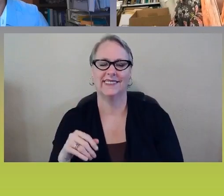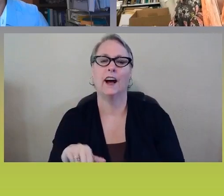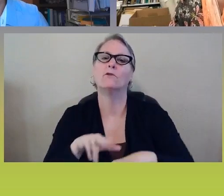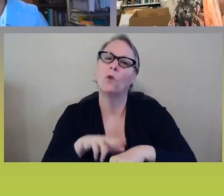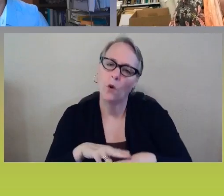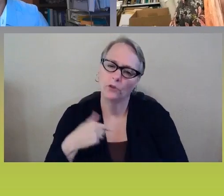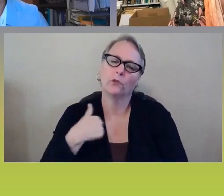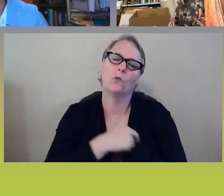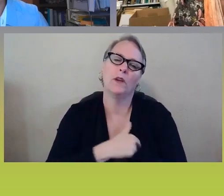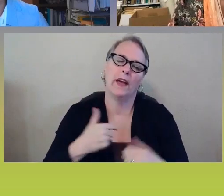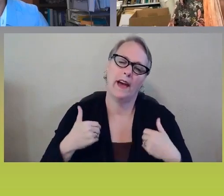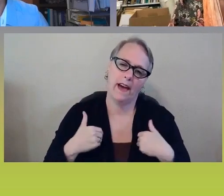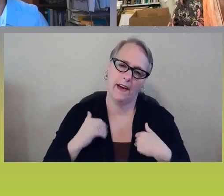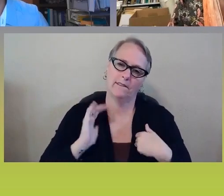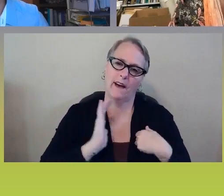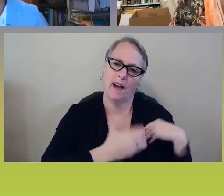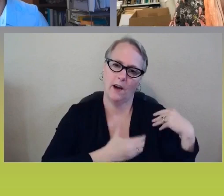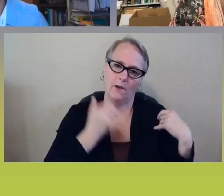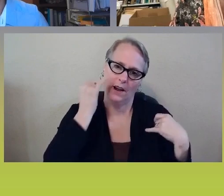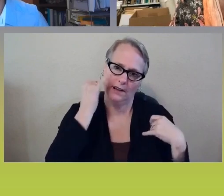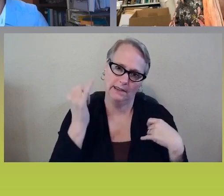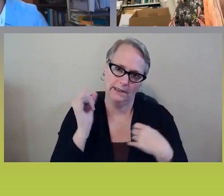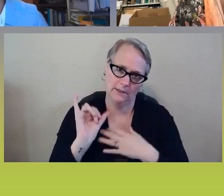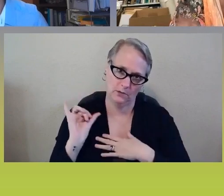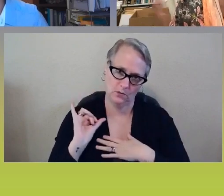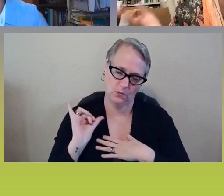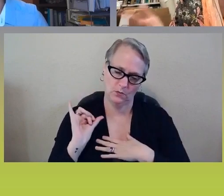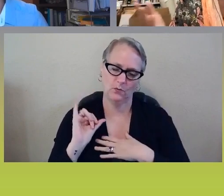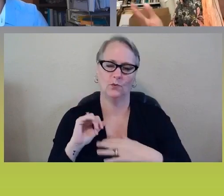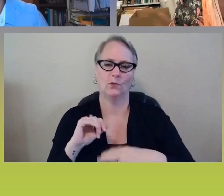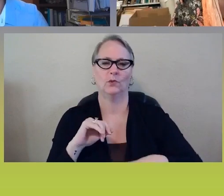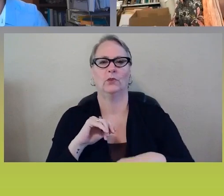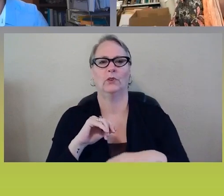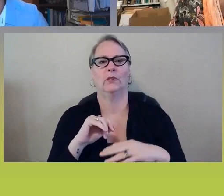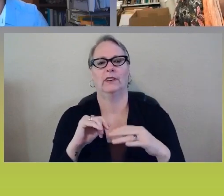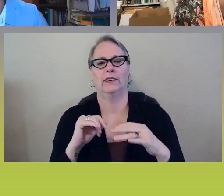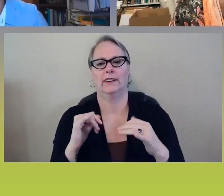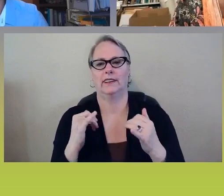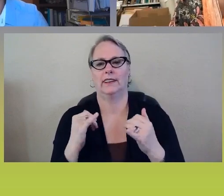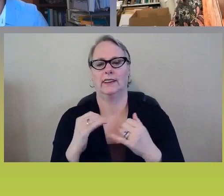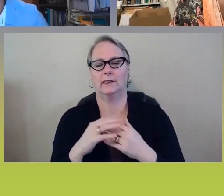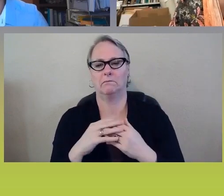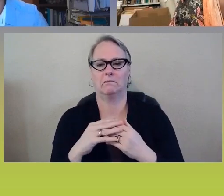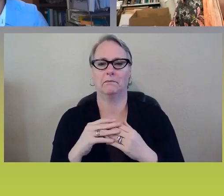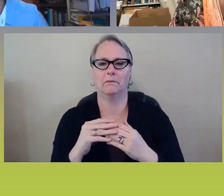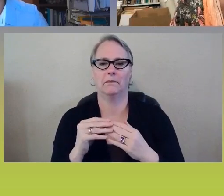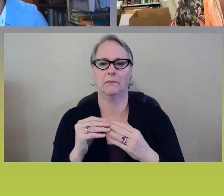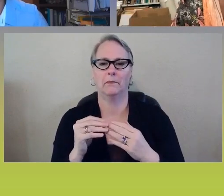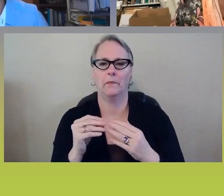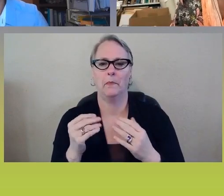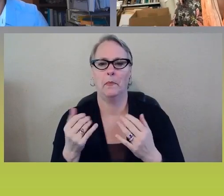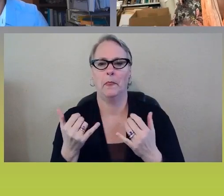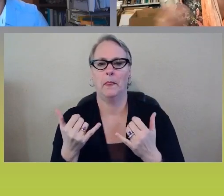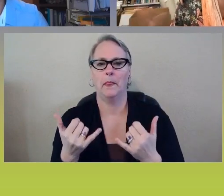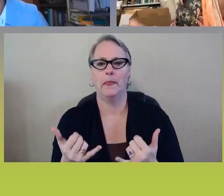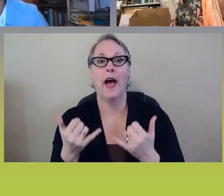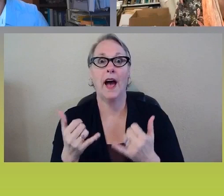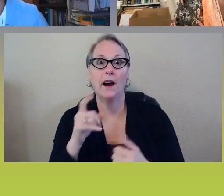our sleeve. I would say, if it is now is the time of the